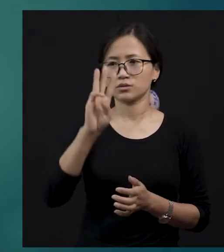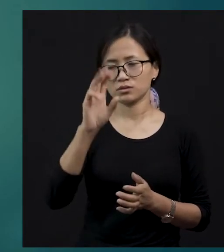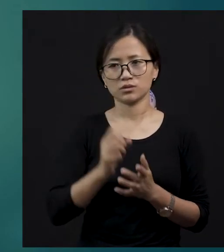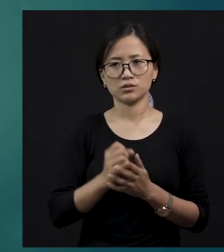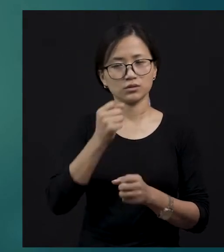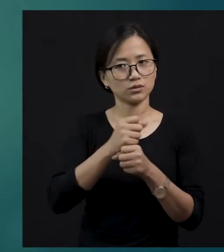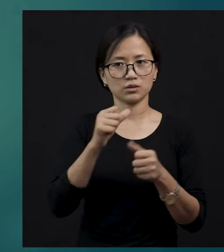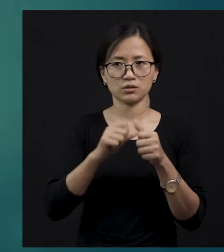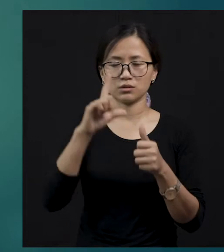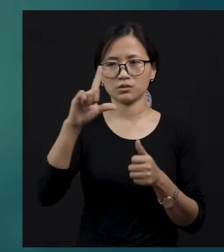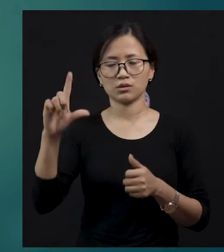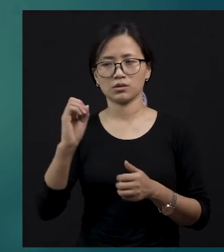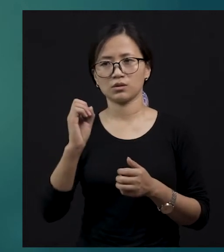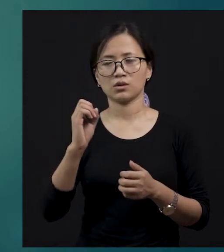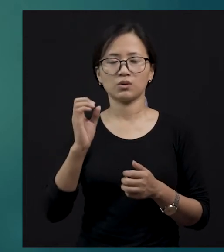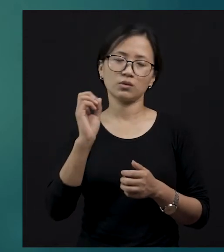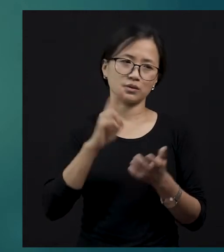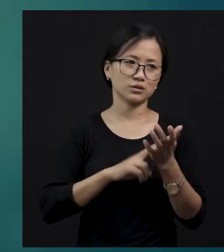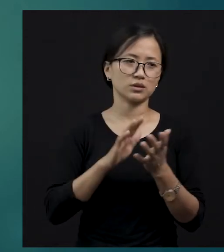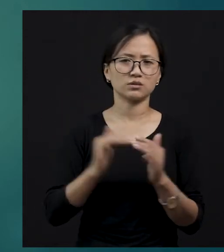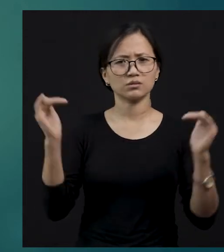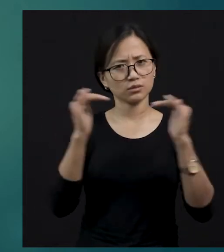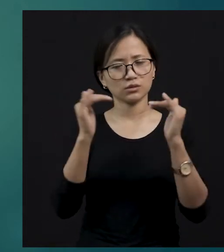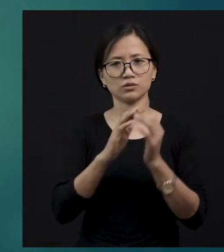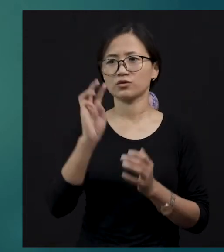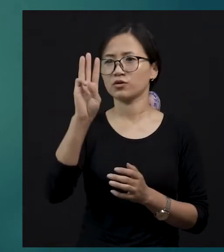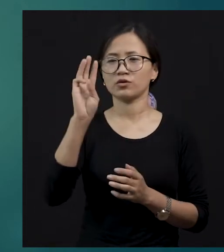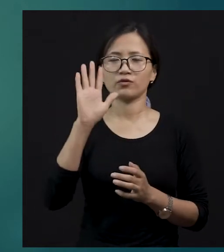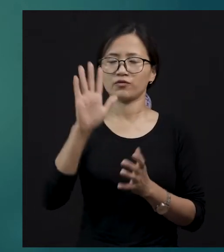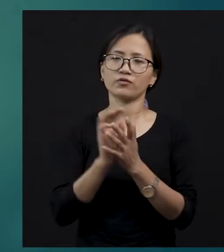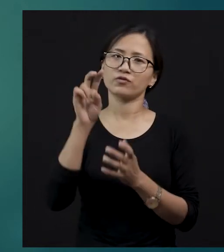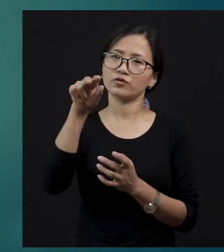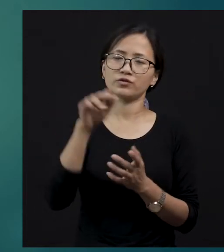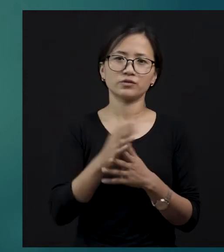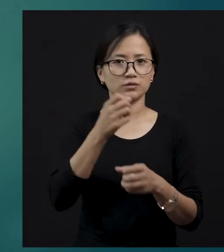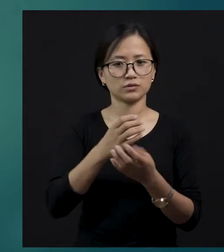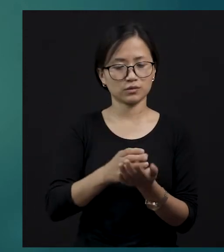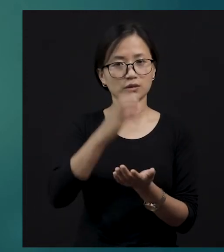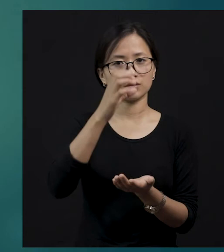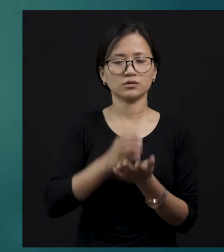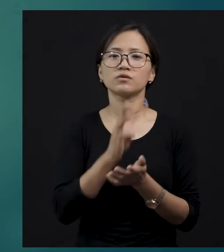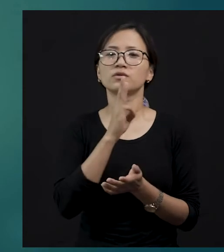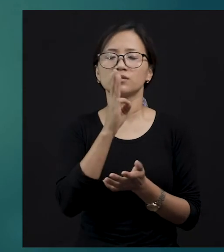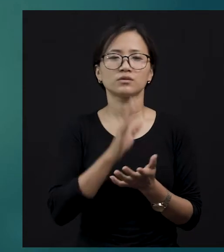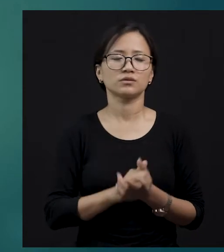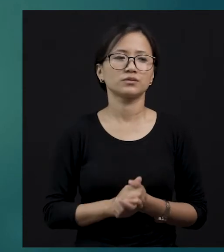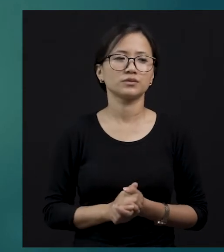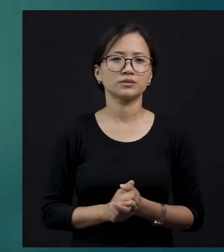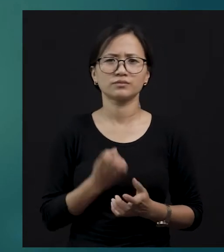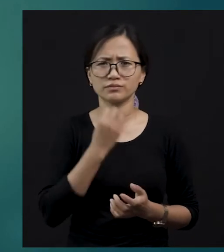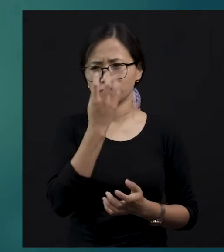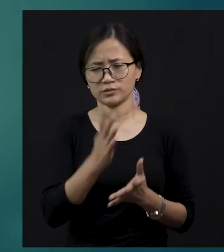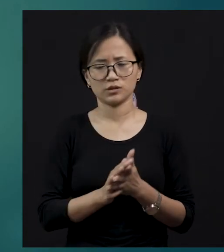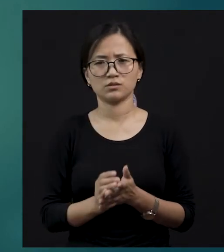water. And whenever they don't get water, okay, we know that we cannot find water easily